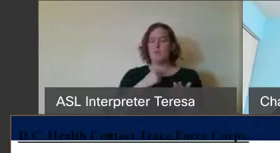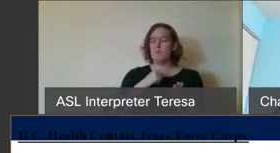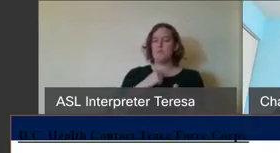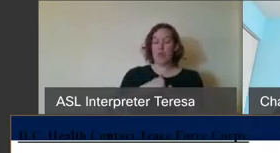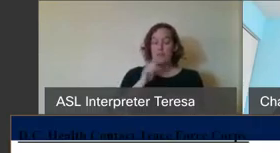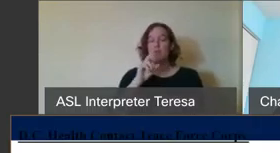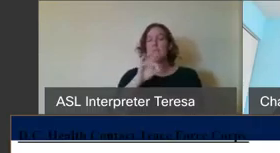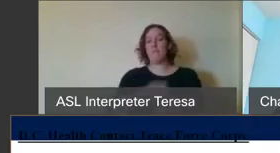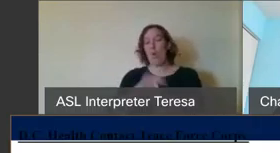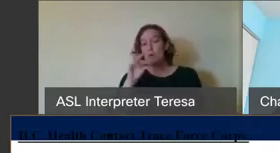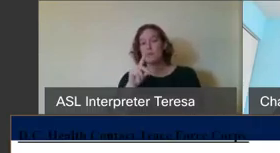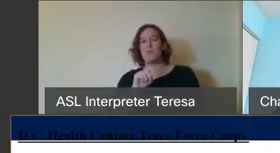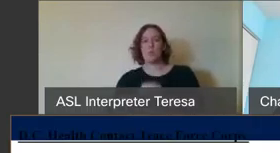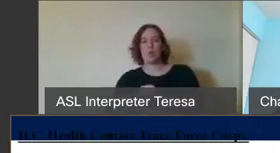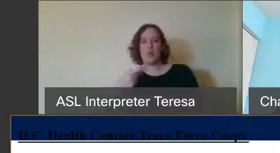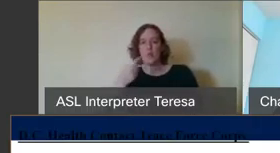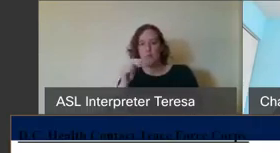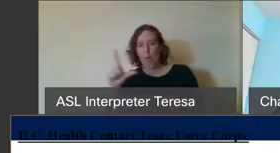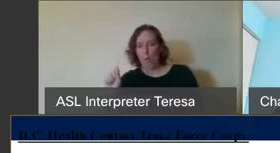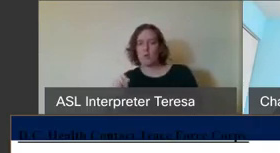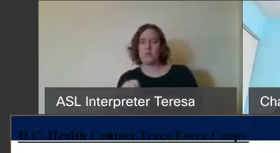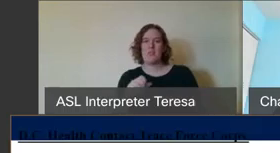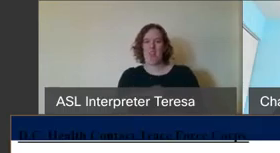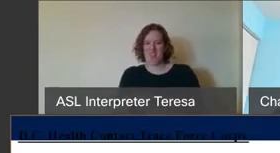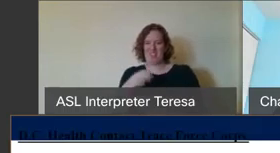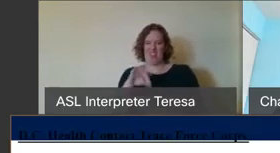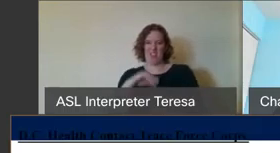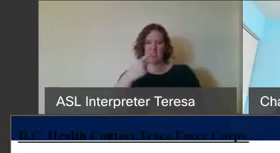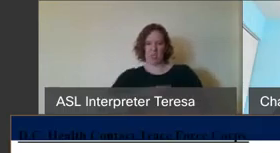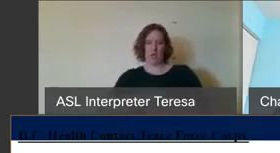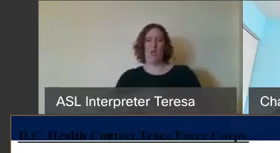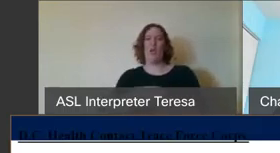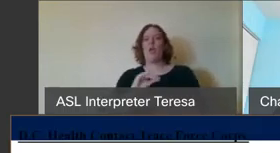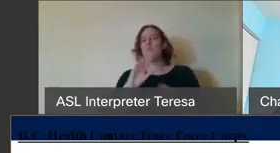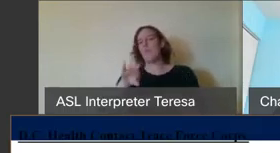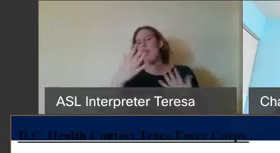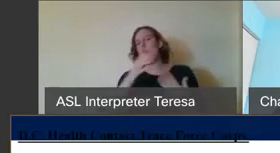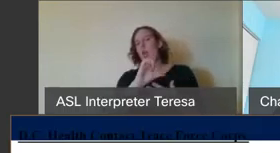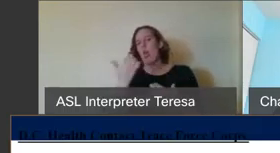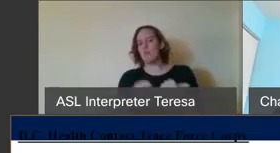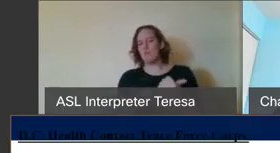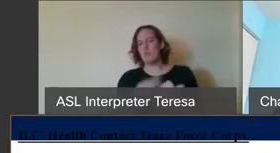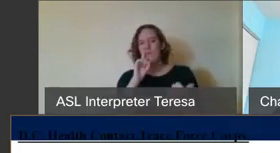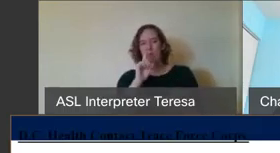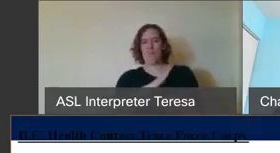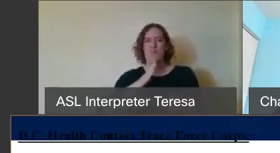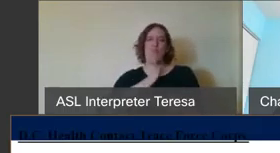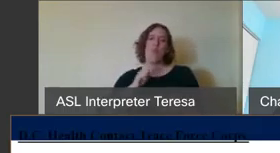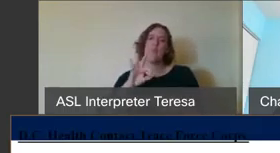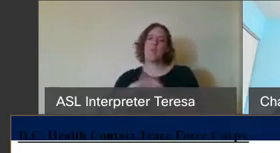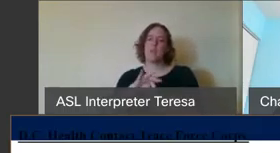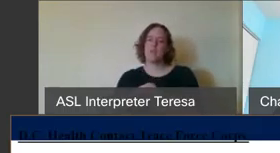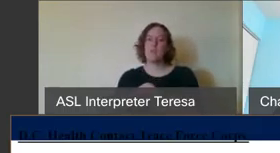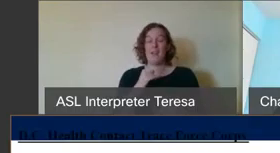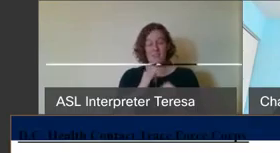voting, working the polls the day of the election, and providing other assistance to the Board of Elections. And then finally,